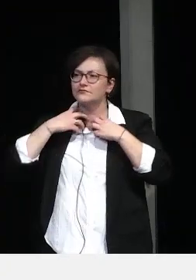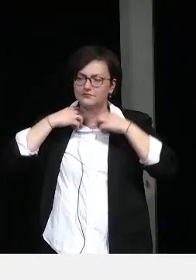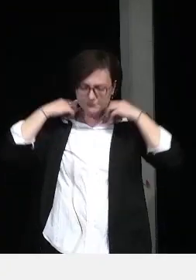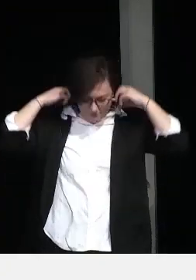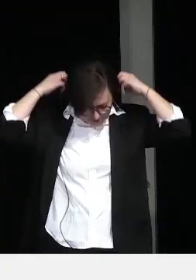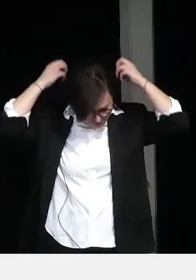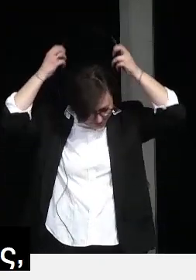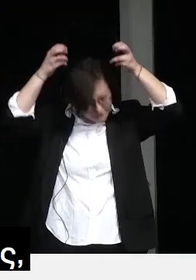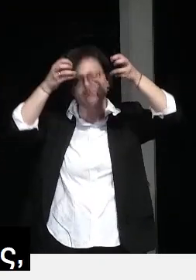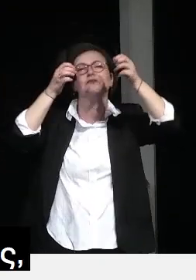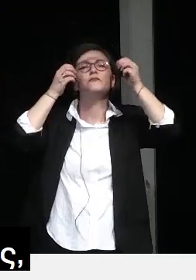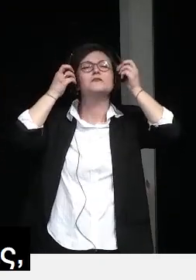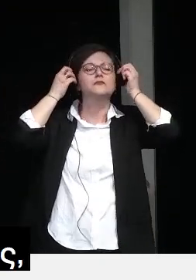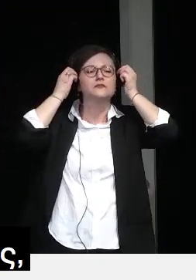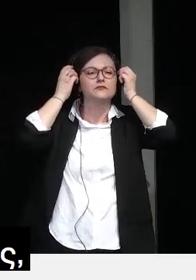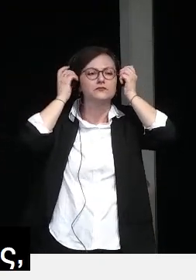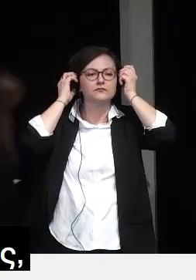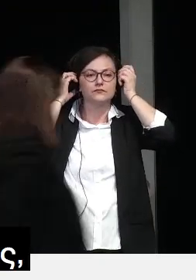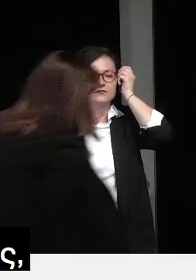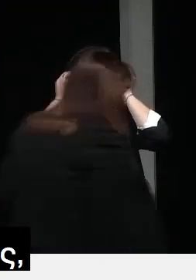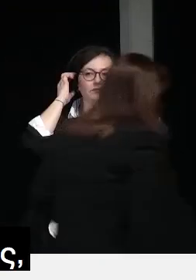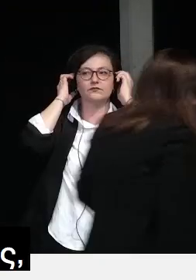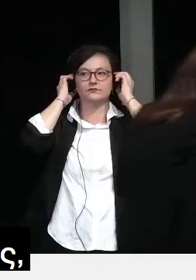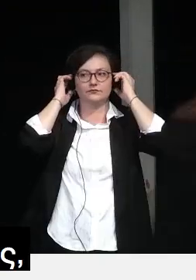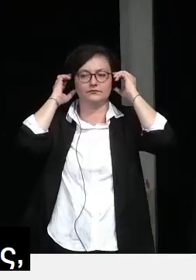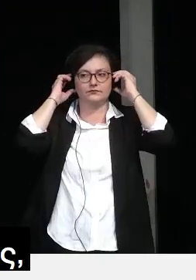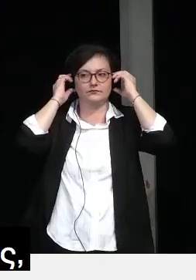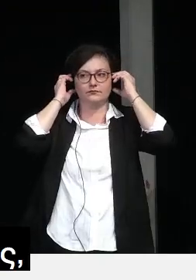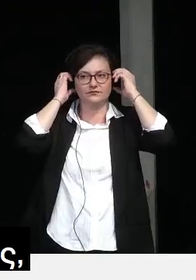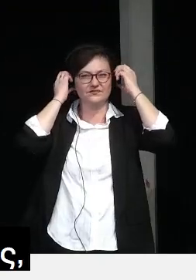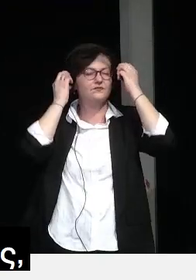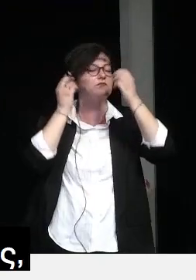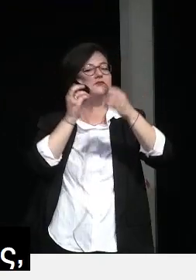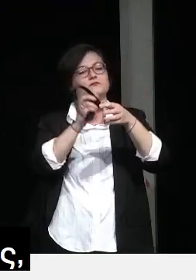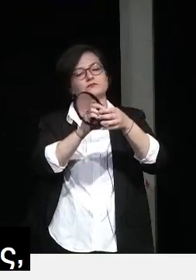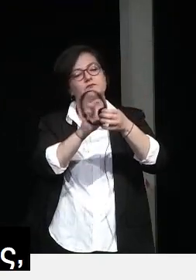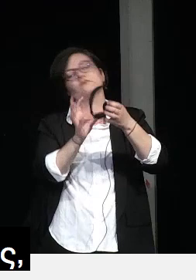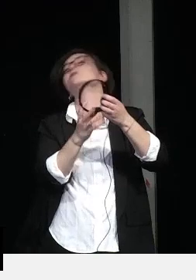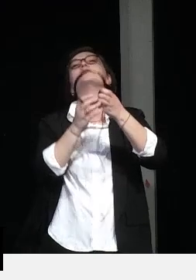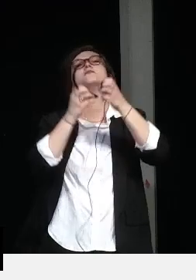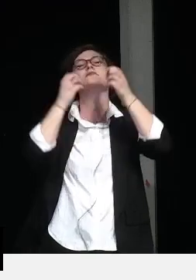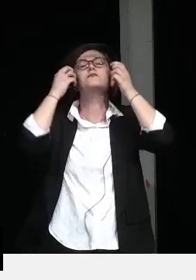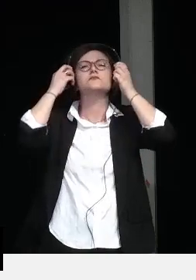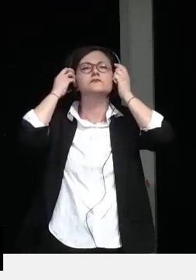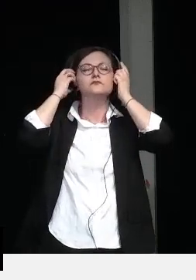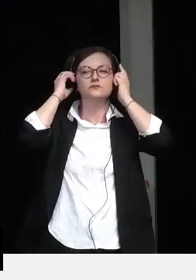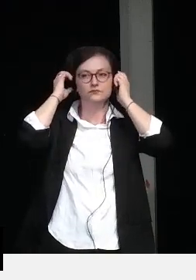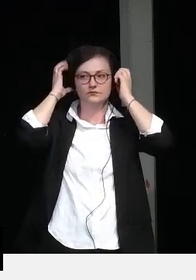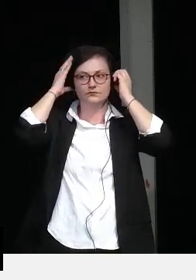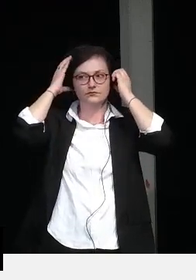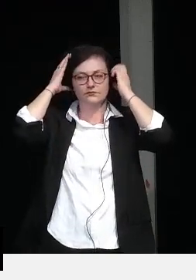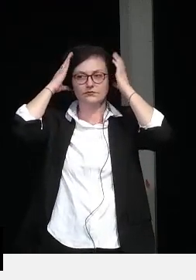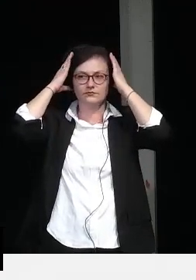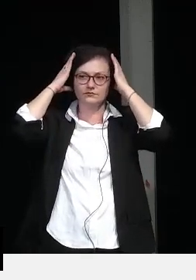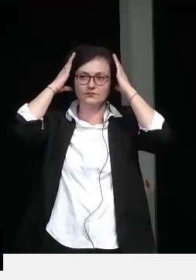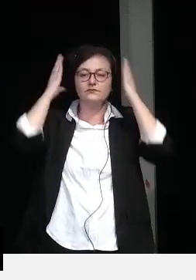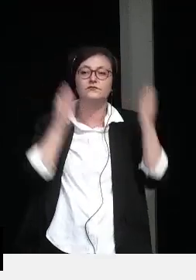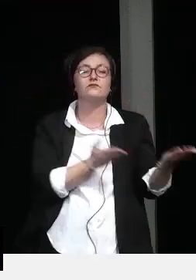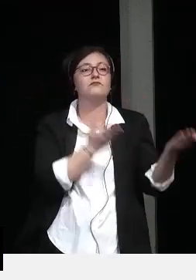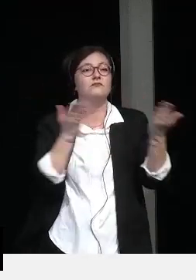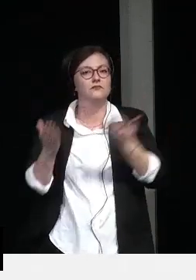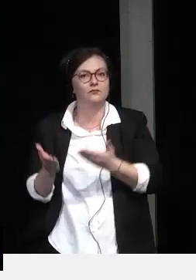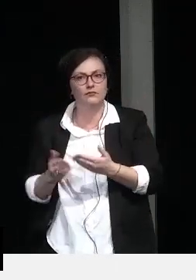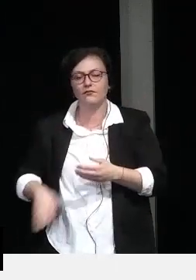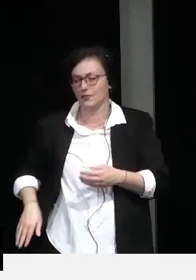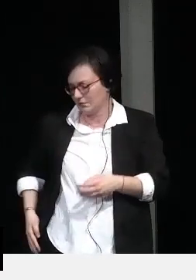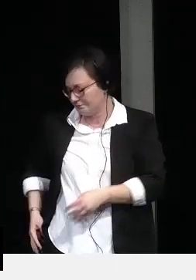Giovanna Brambilla. She's an art historian, consultant in pedagogies of cultural heritage, member of the knowledge community of the